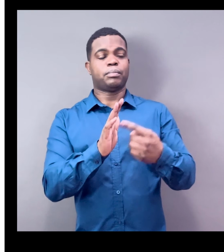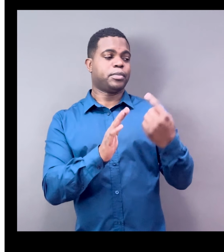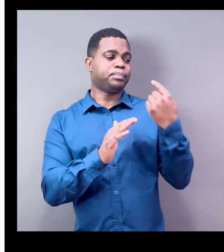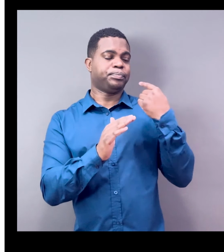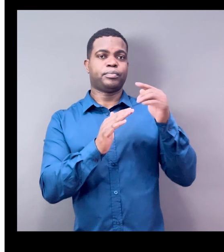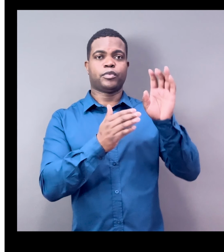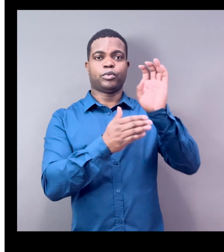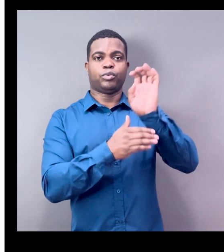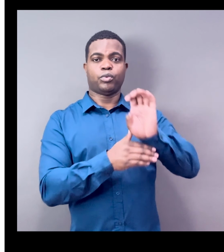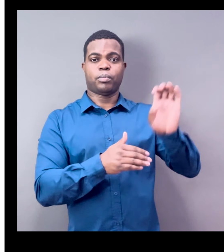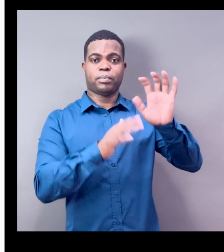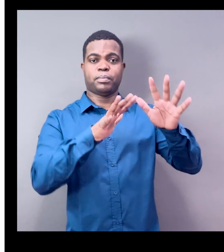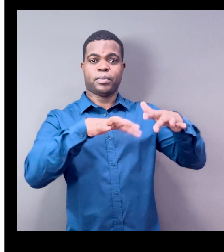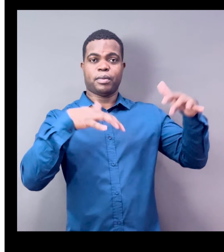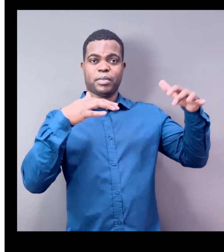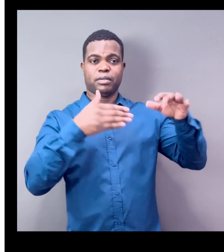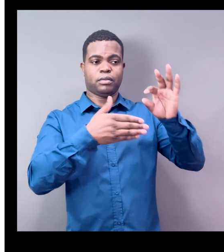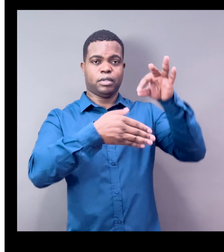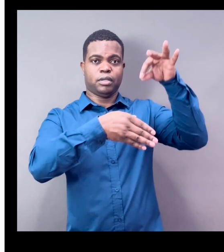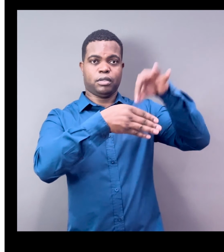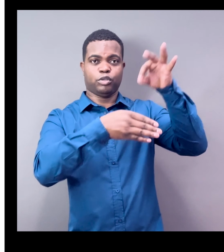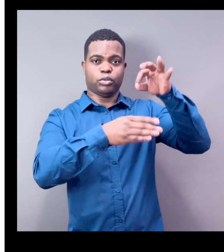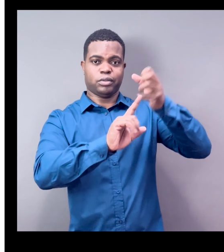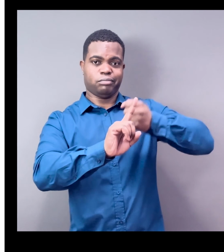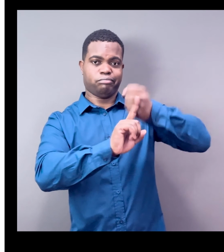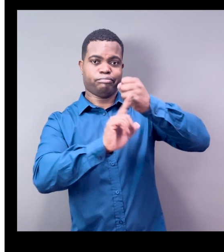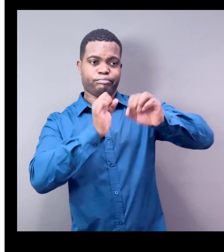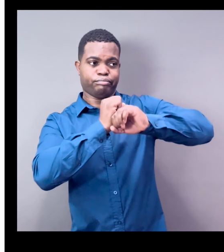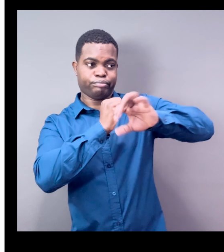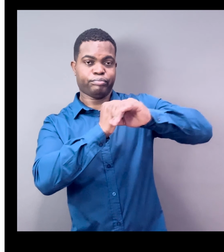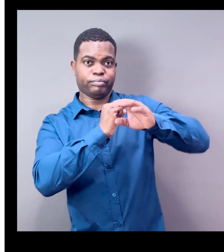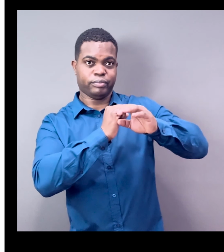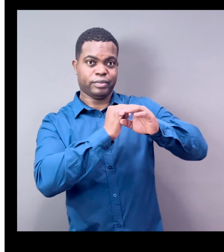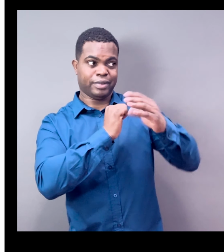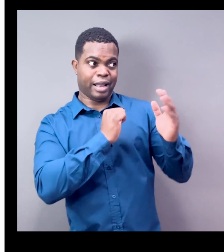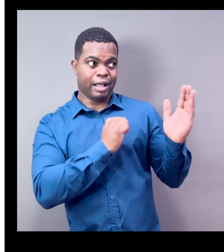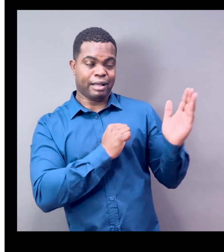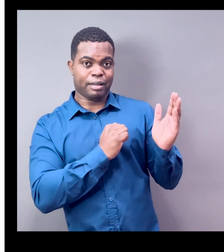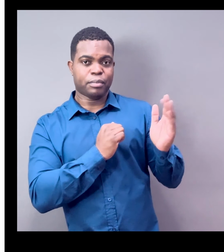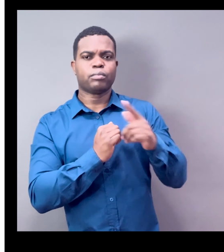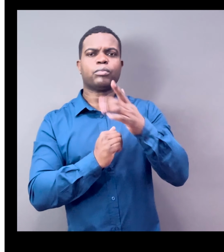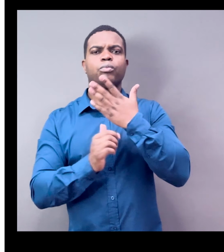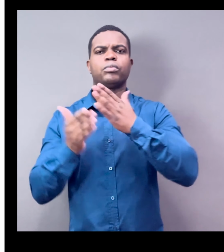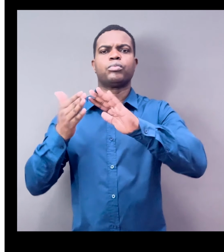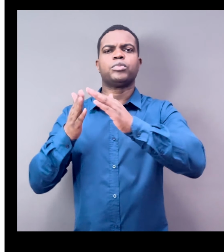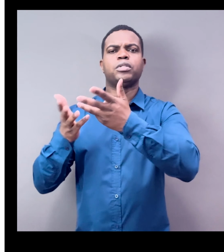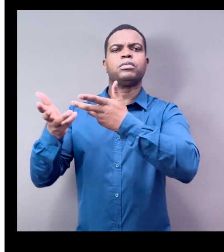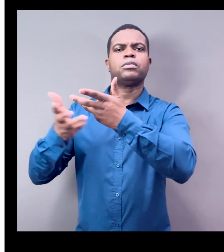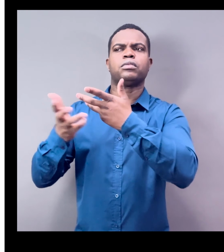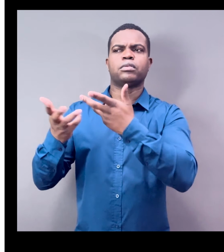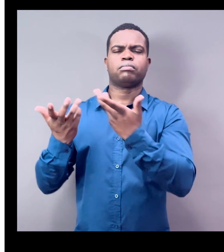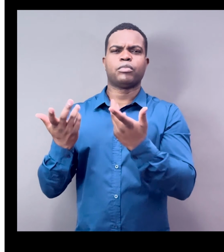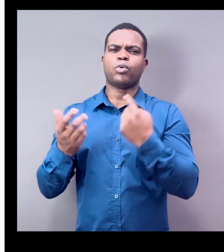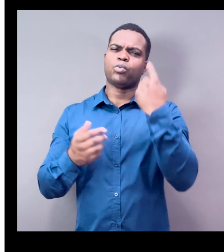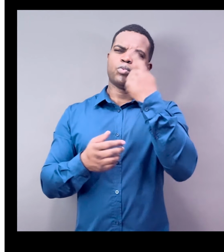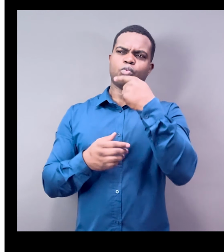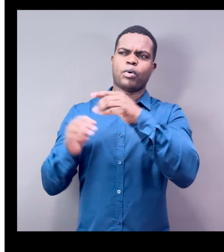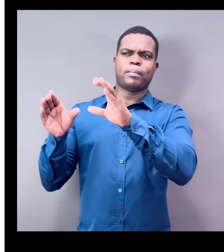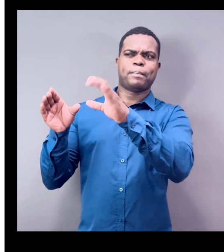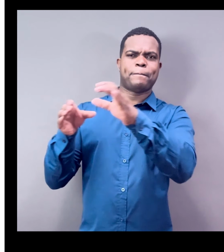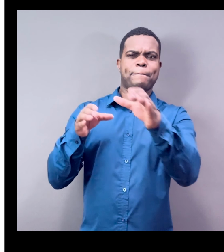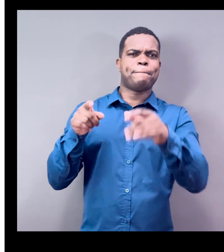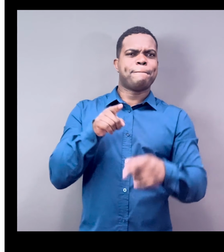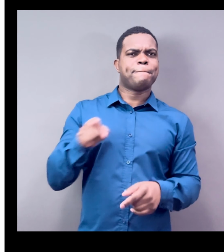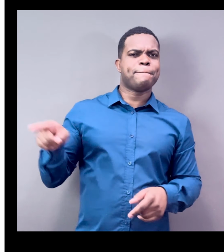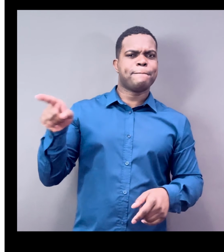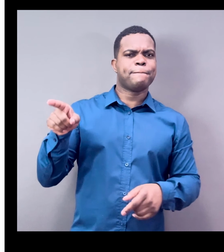European Parliament election campaign that is coming up. We want to engage community A. Who are our potential